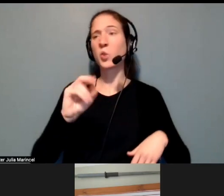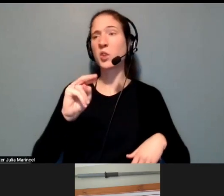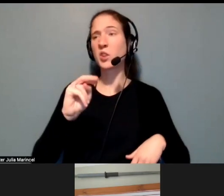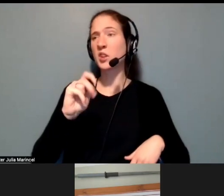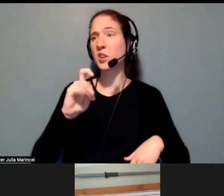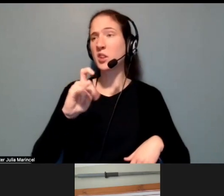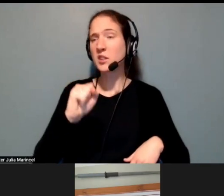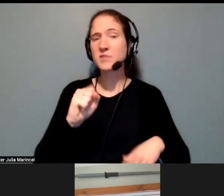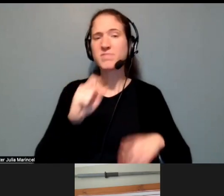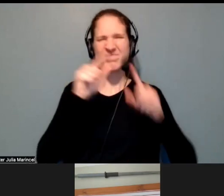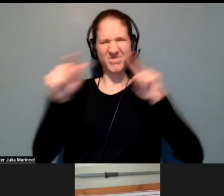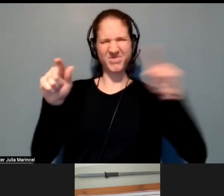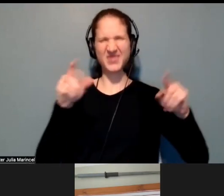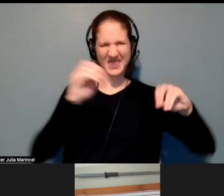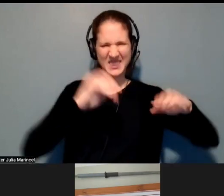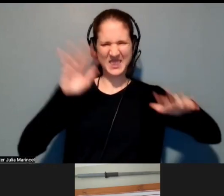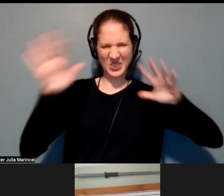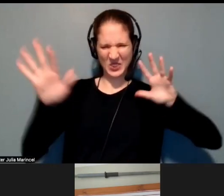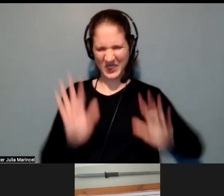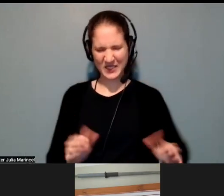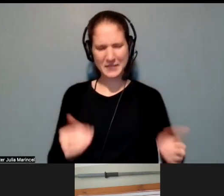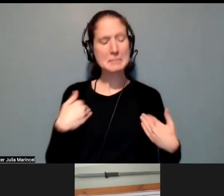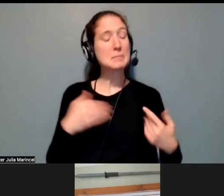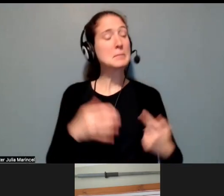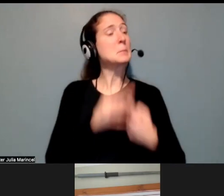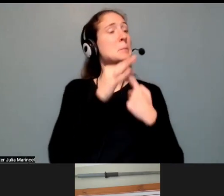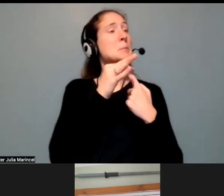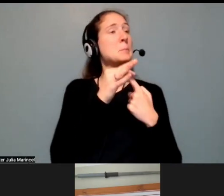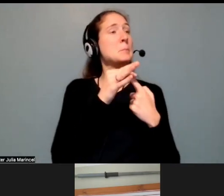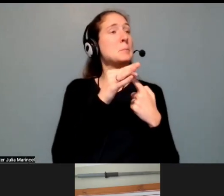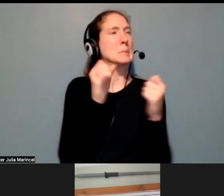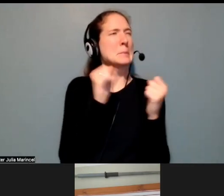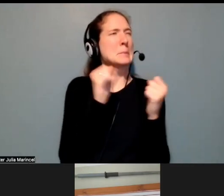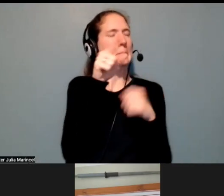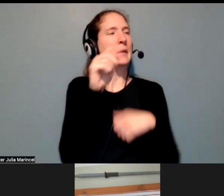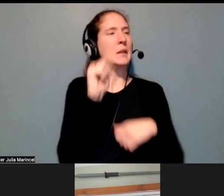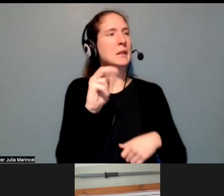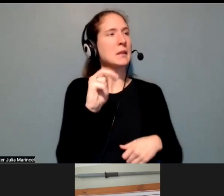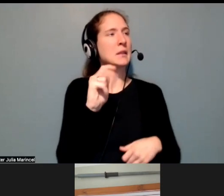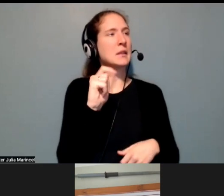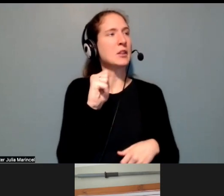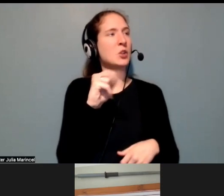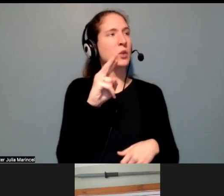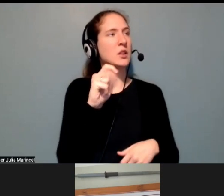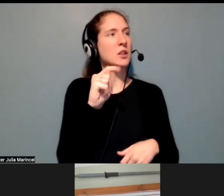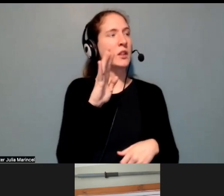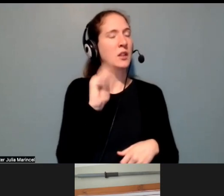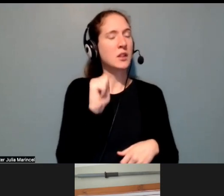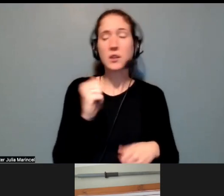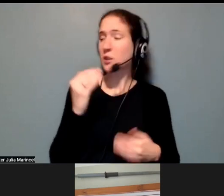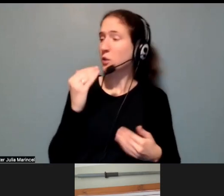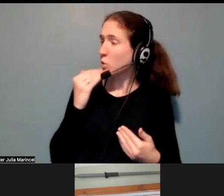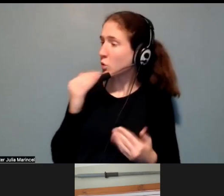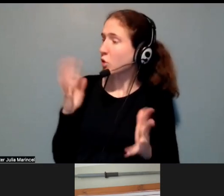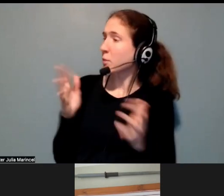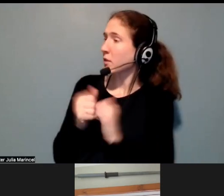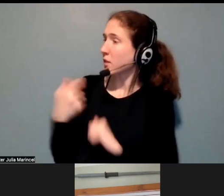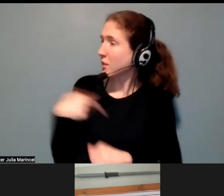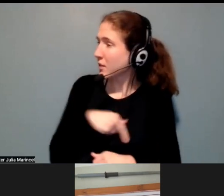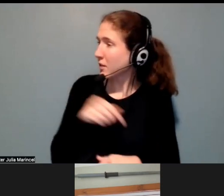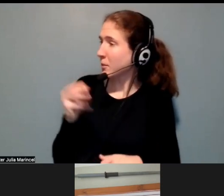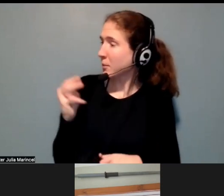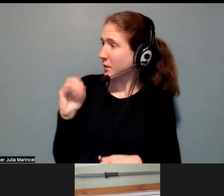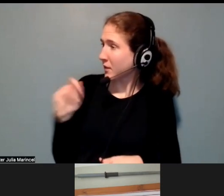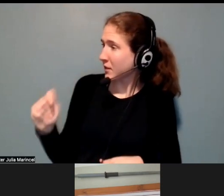was silly. Huh. Well, thank you so much for coming to speak with us today, Matt. This has really Yeah. been